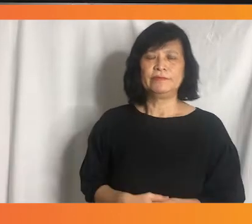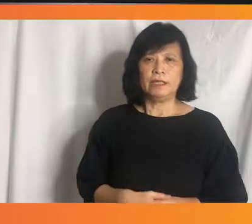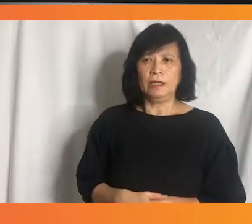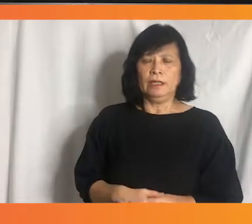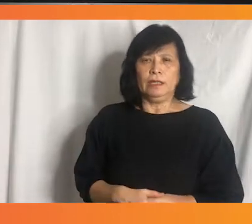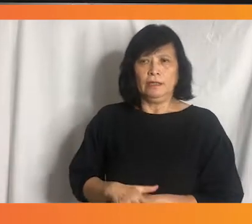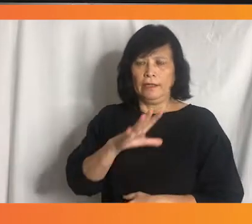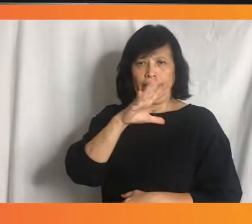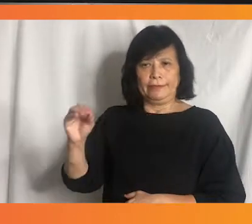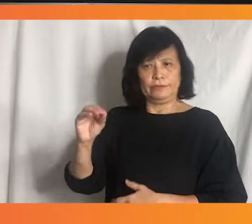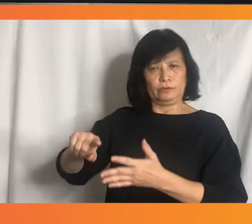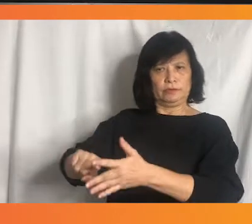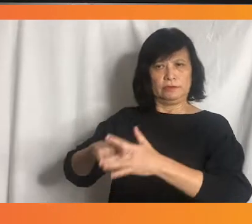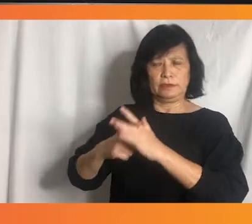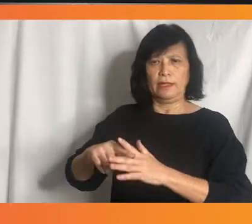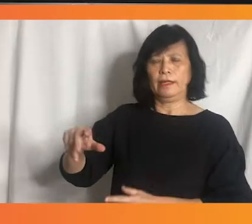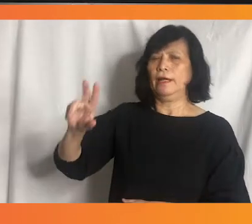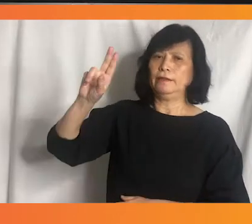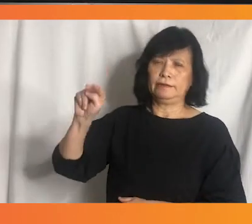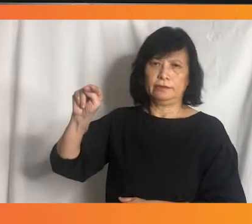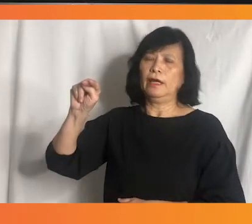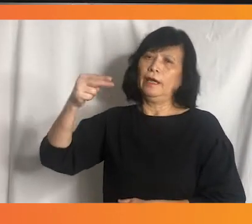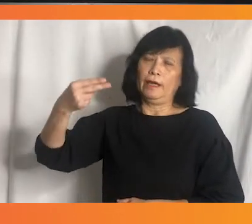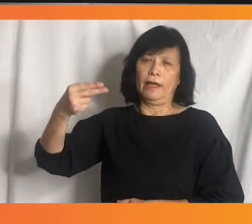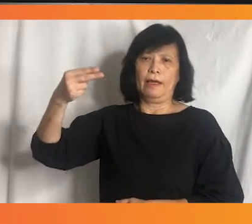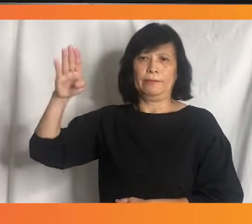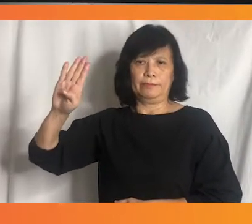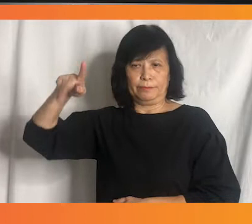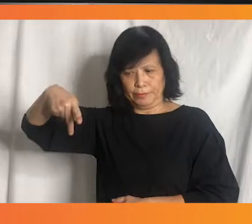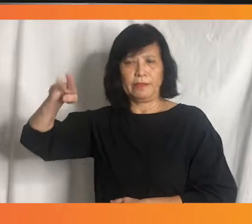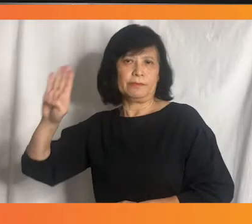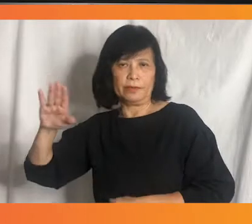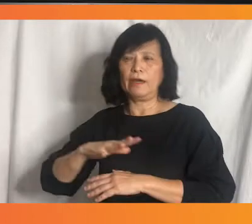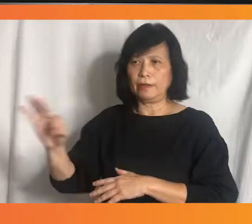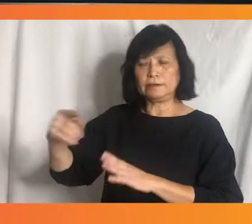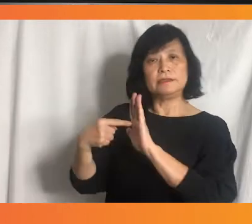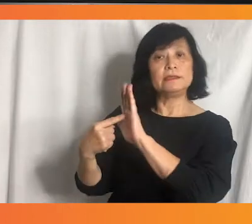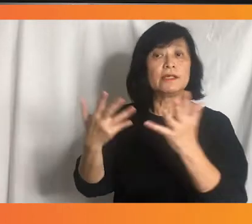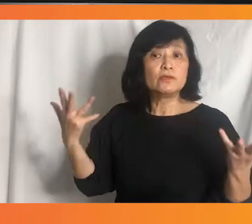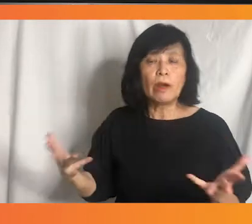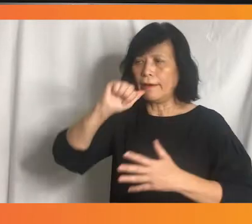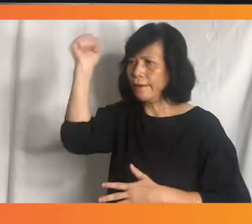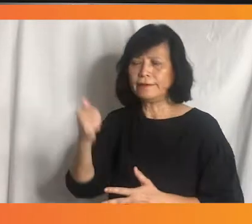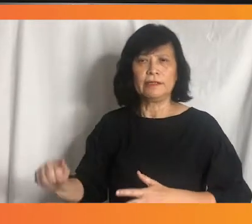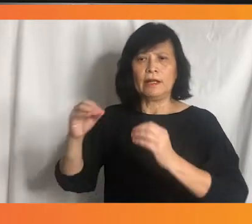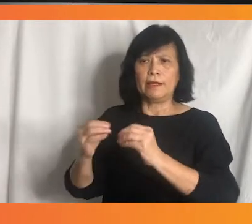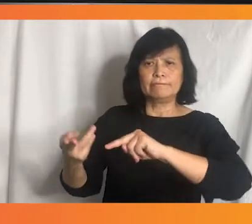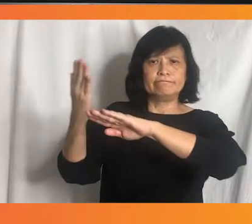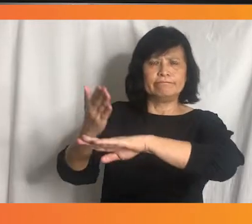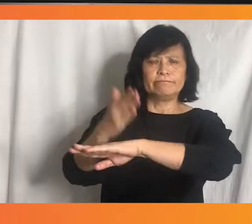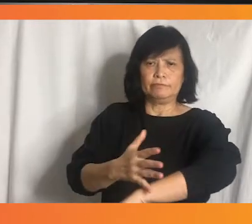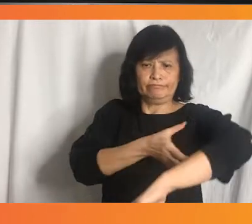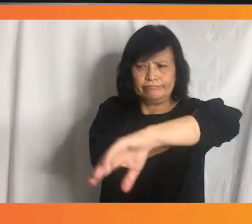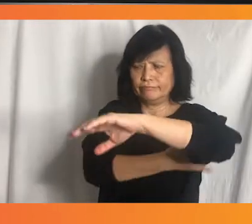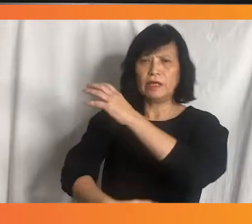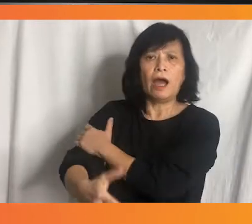To set the stage, the Health Promotion Board defines physical activity as any force produced by skeletal muscles that results